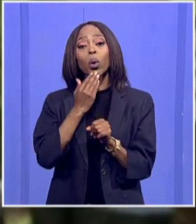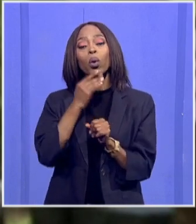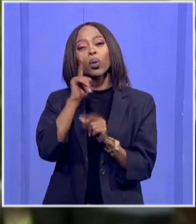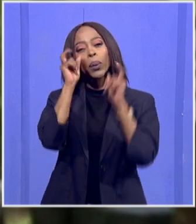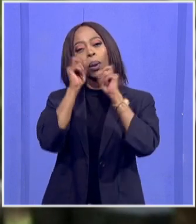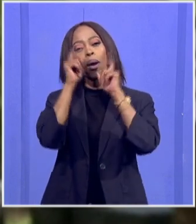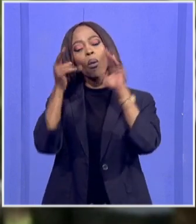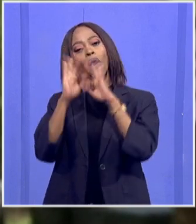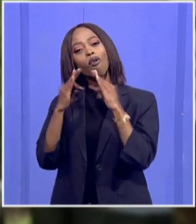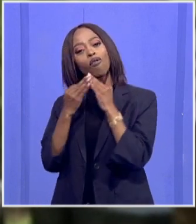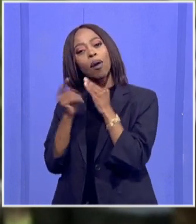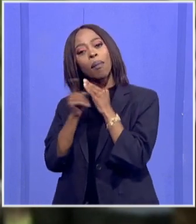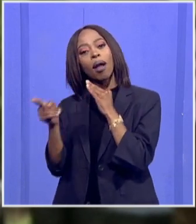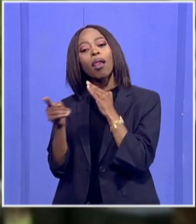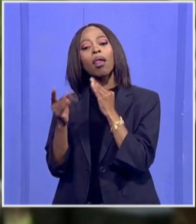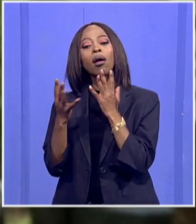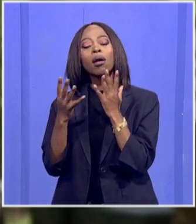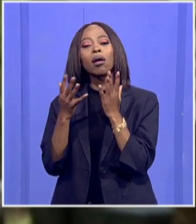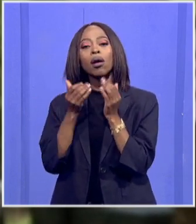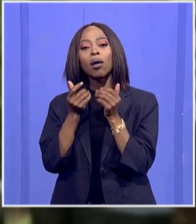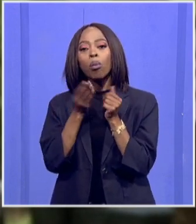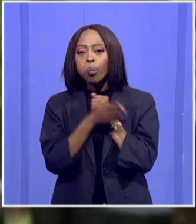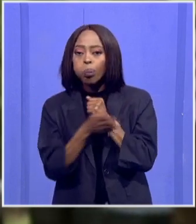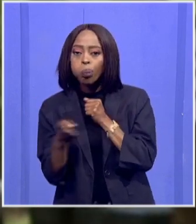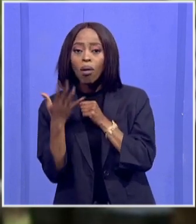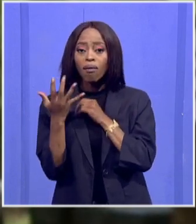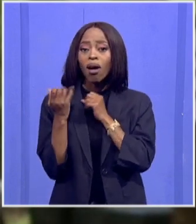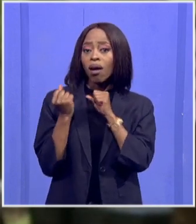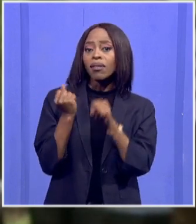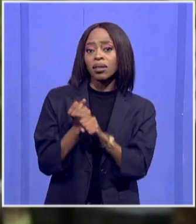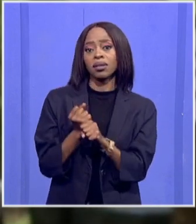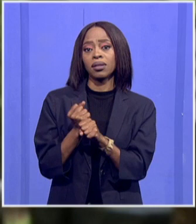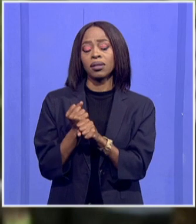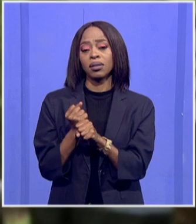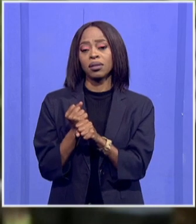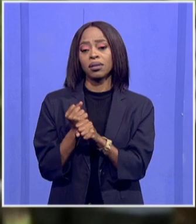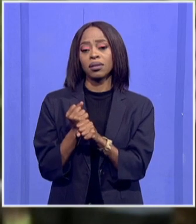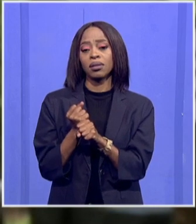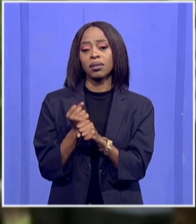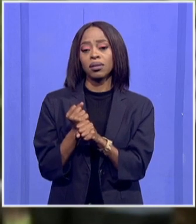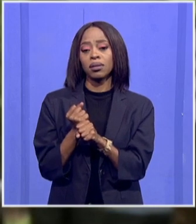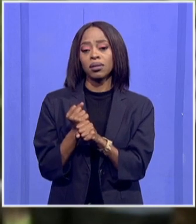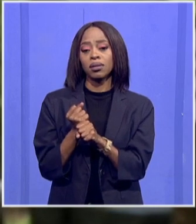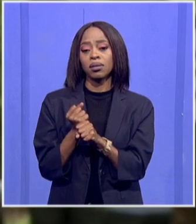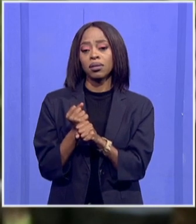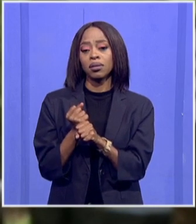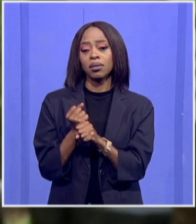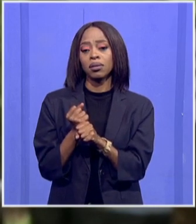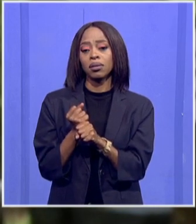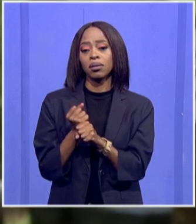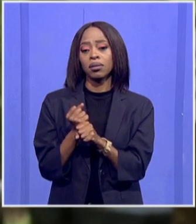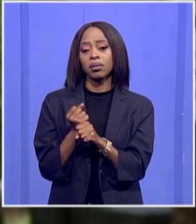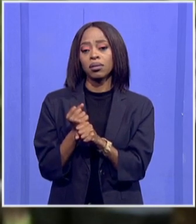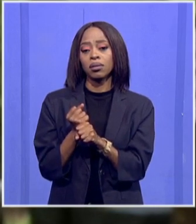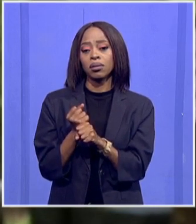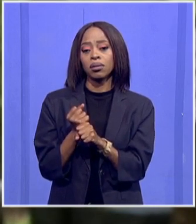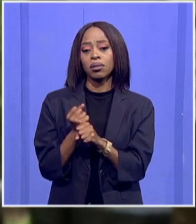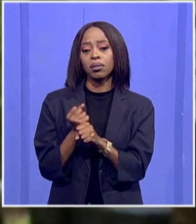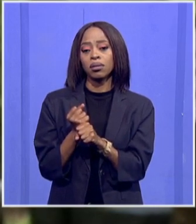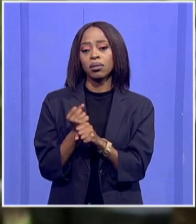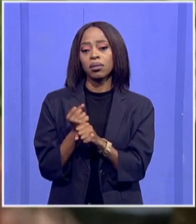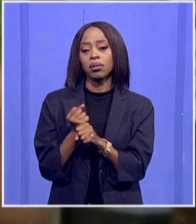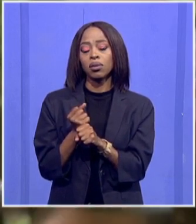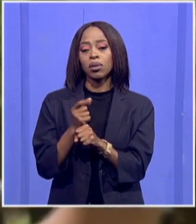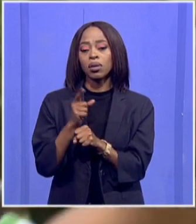the families have been camping here for the last 5 years, unleashing hardened criminals to chase them away from